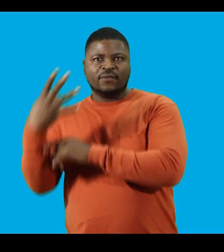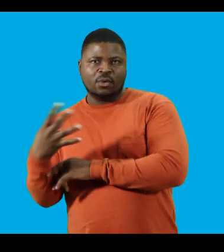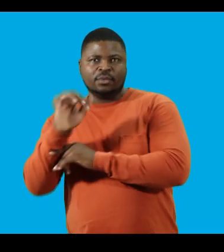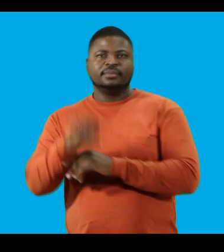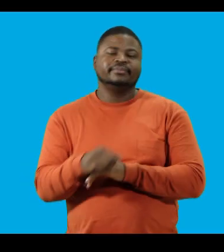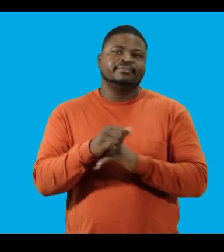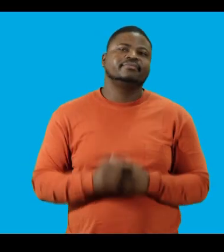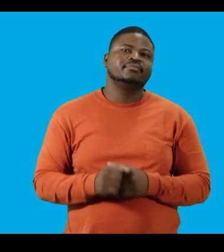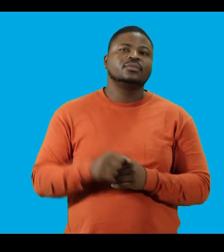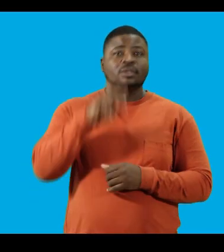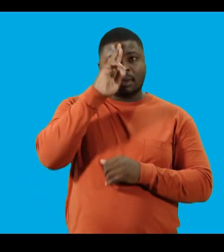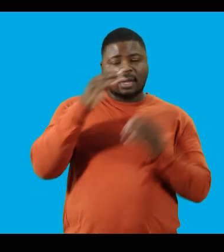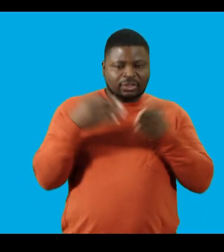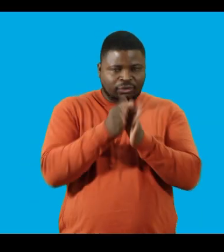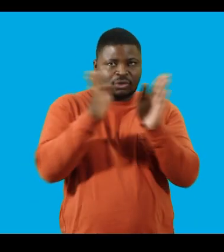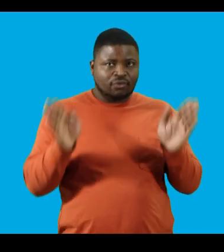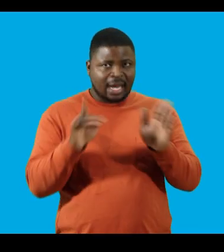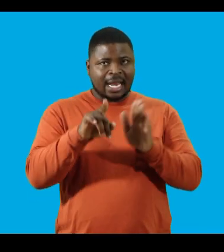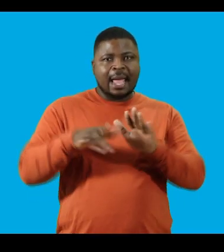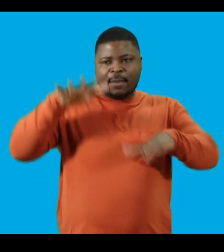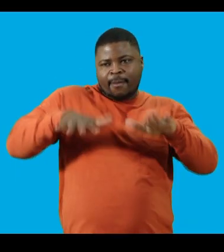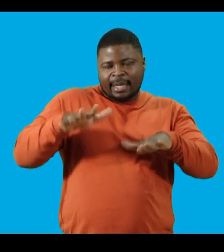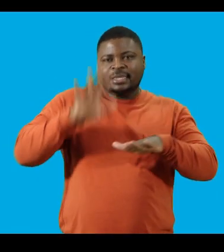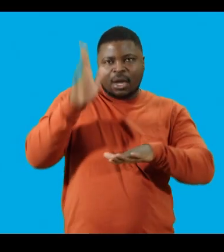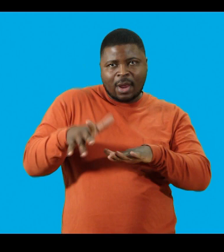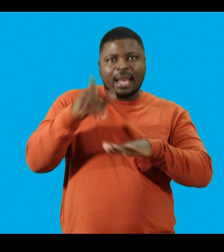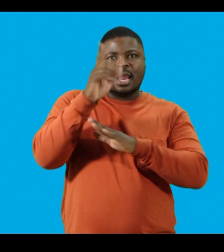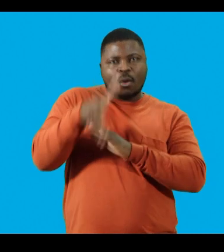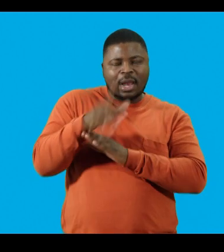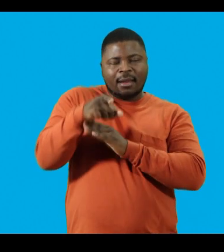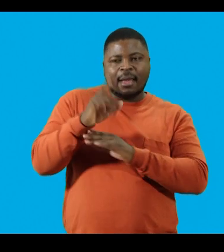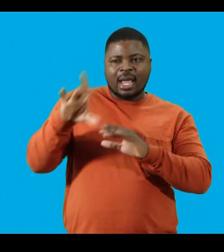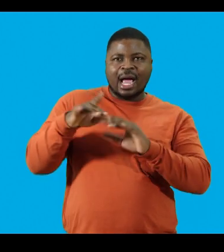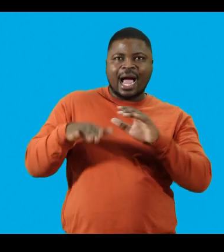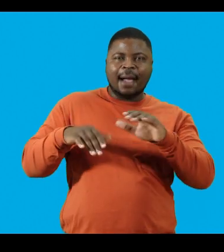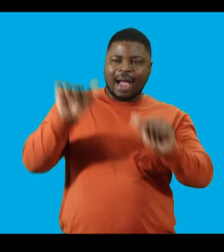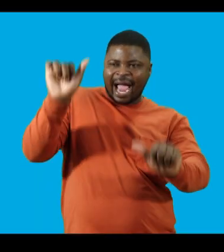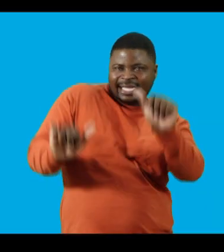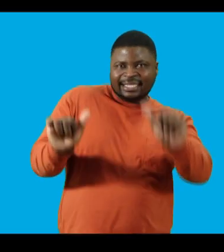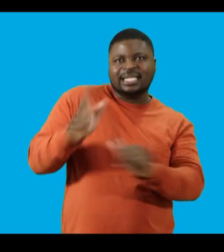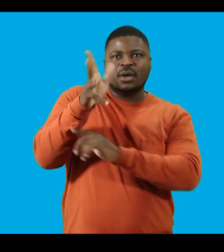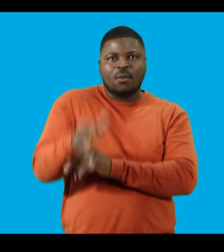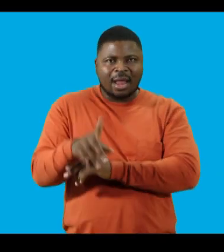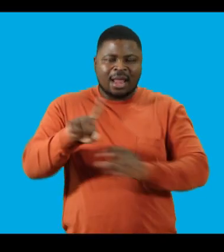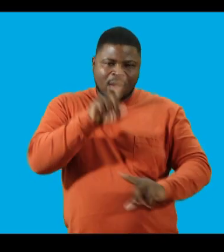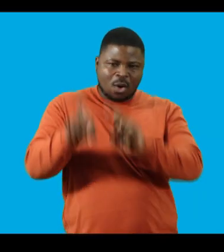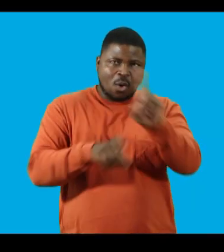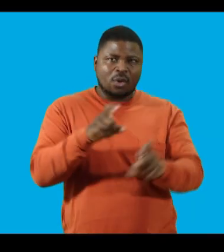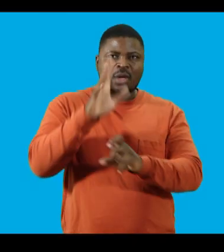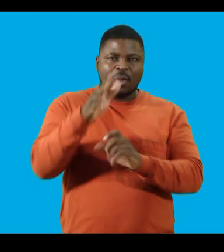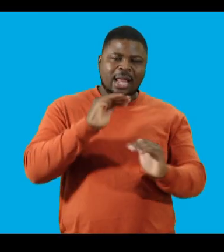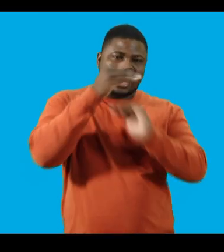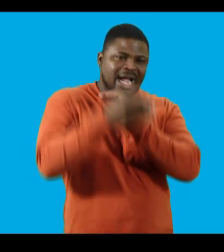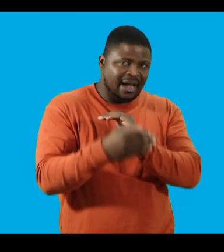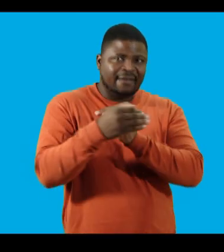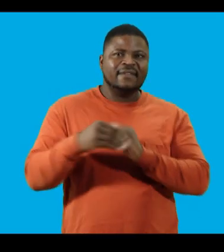In general, probability will be assessed in one or more of the questions, and questions can cover more